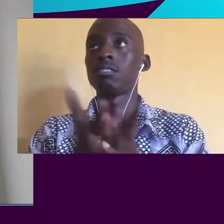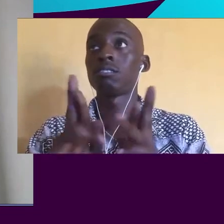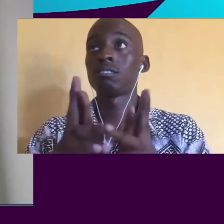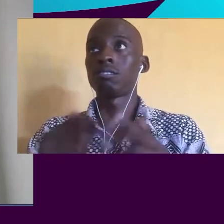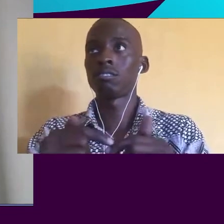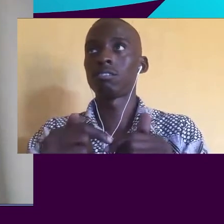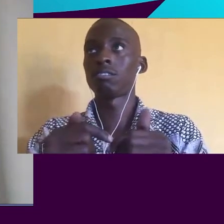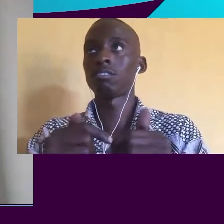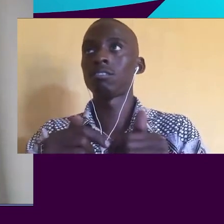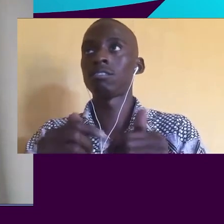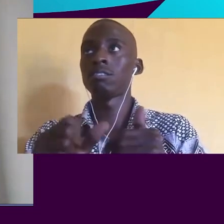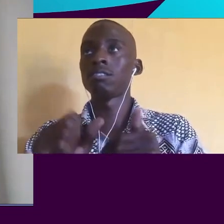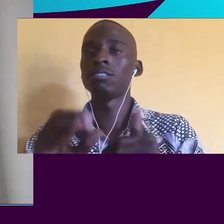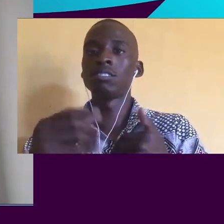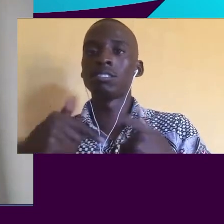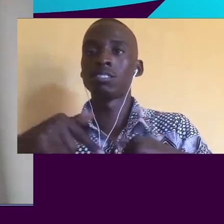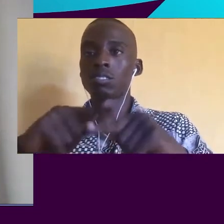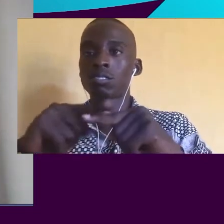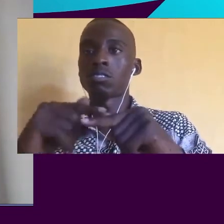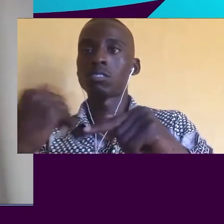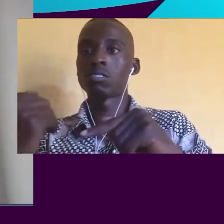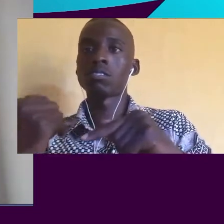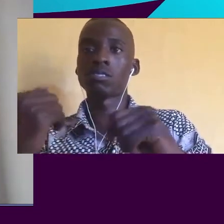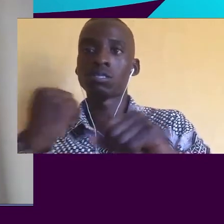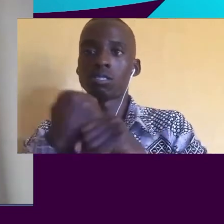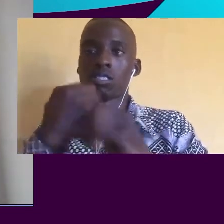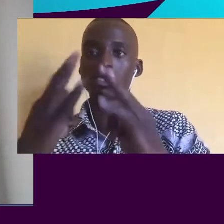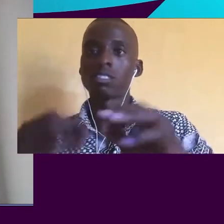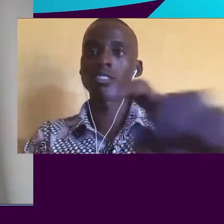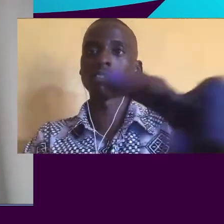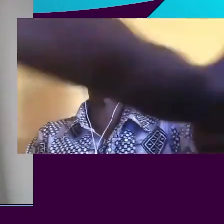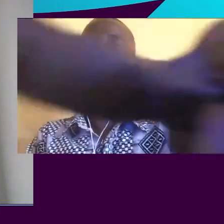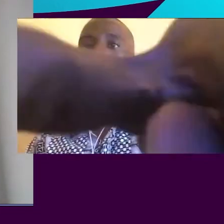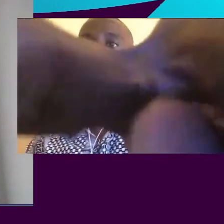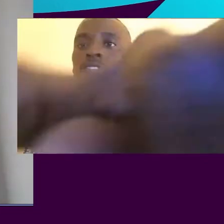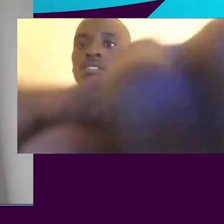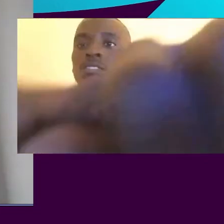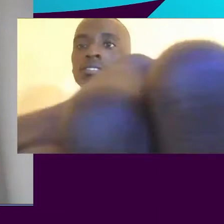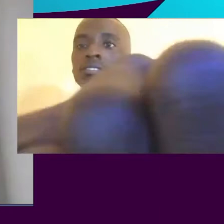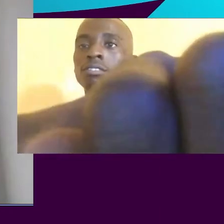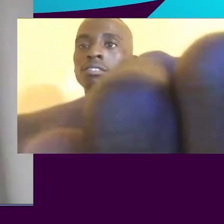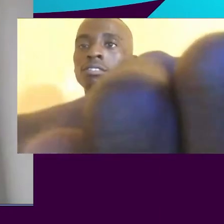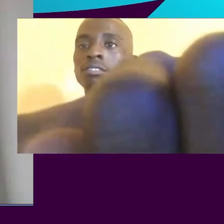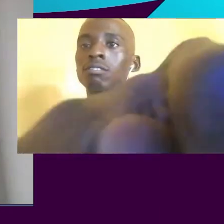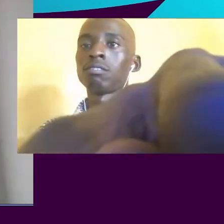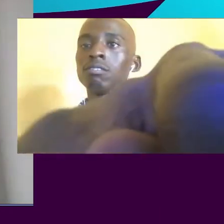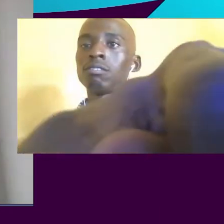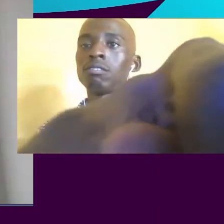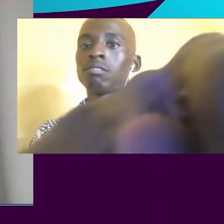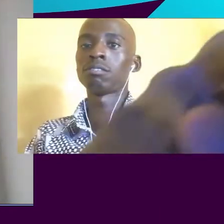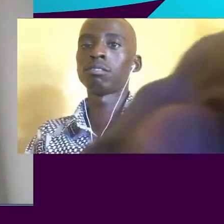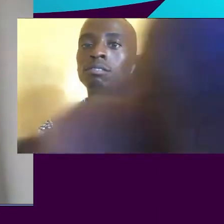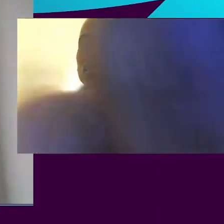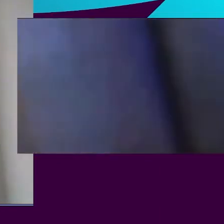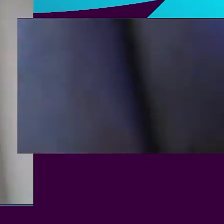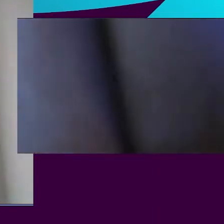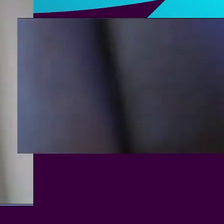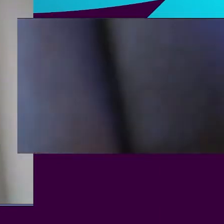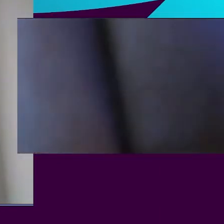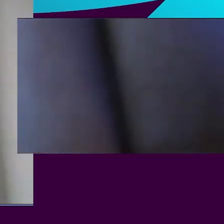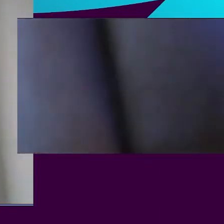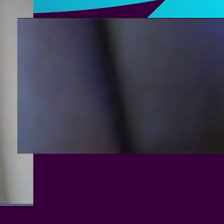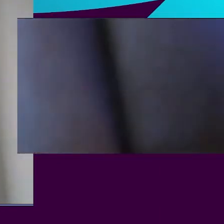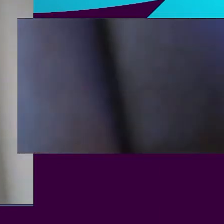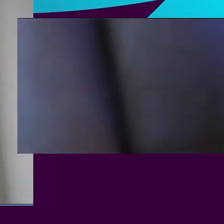busy doing things in the home. Also looked at doing separate training sessions for men and women to make sure that